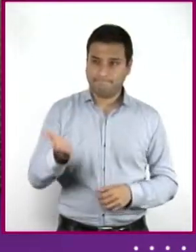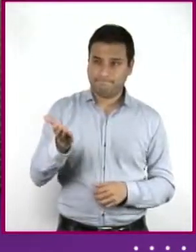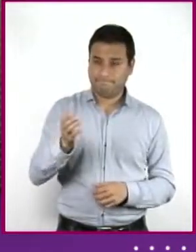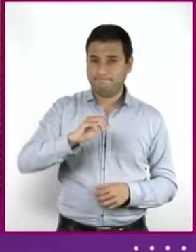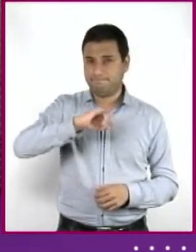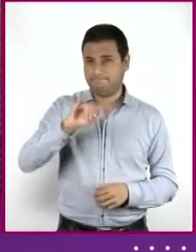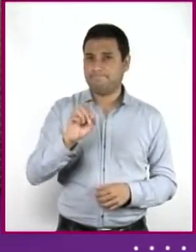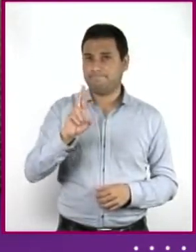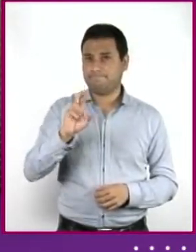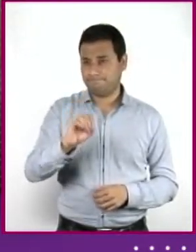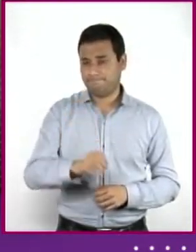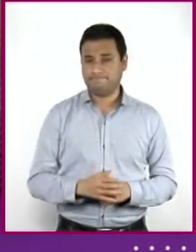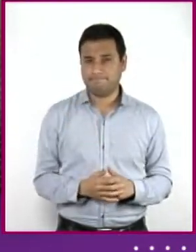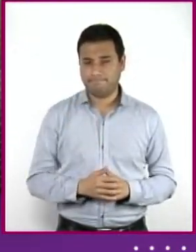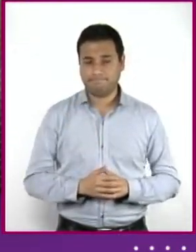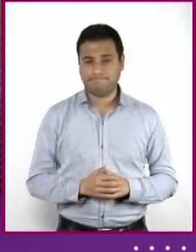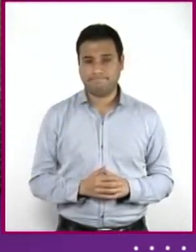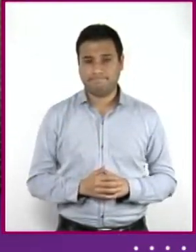Hedo.